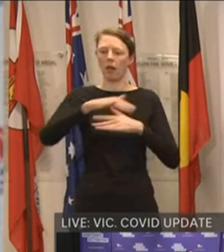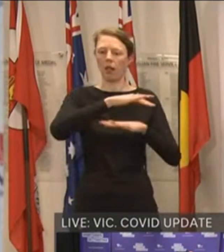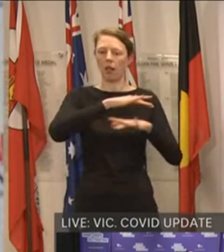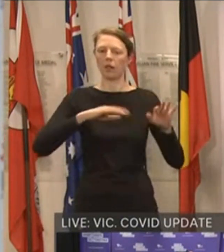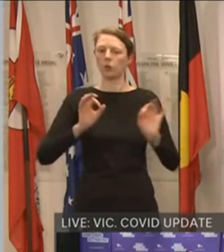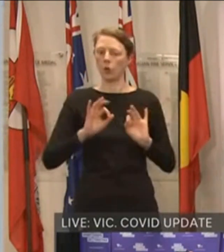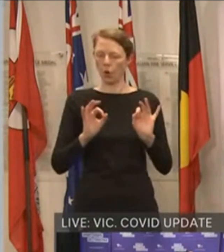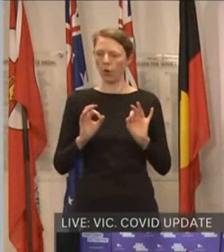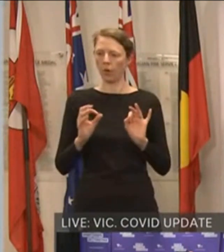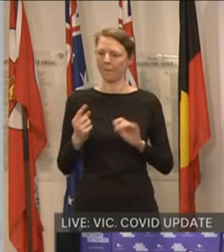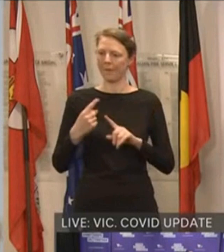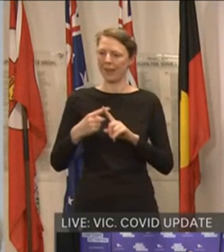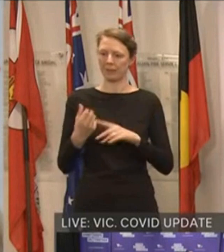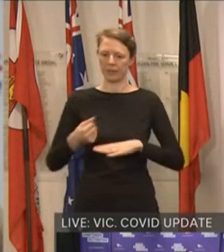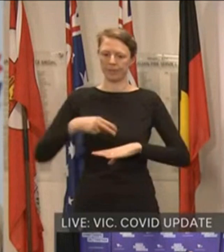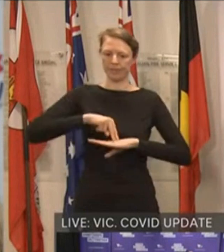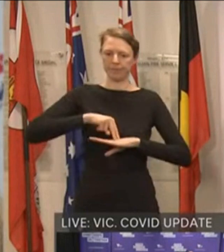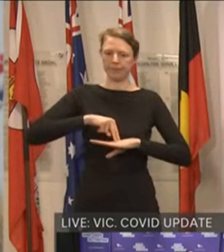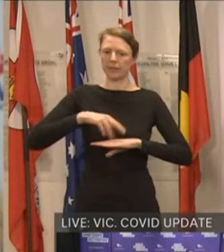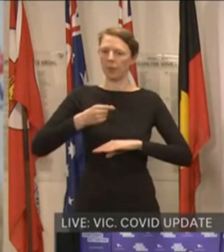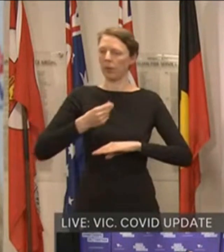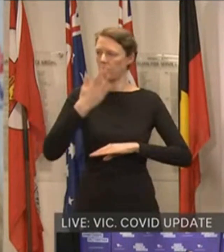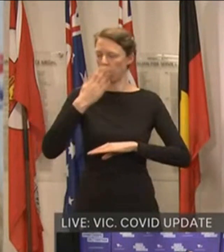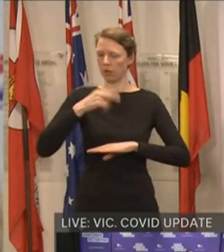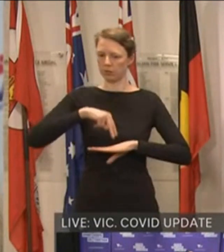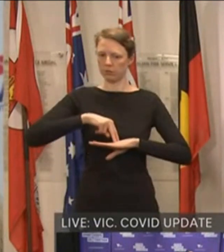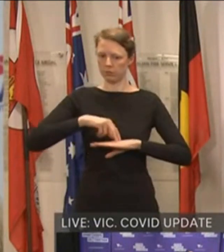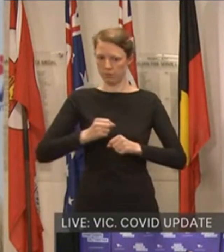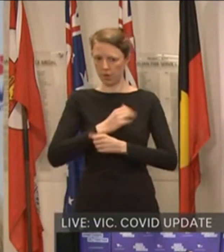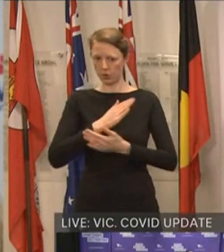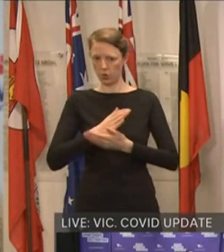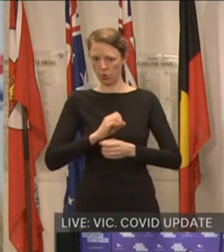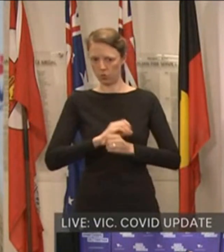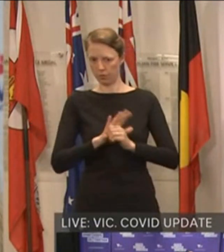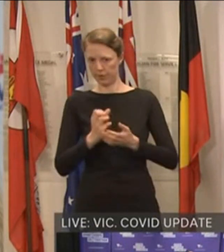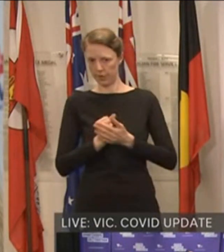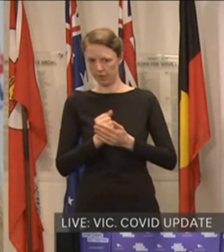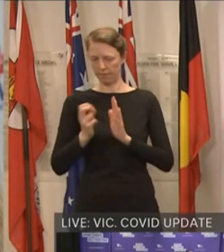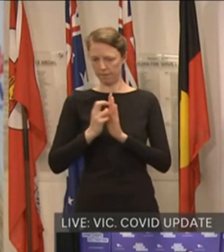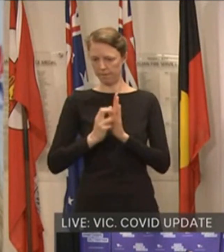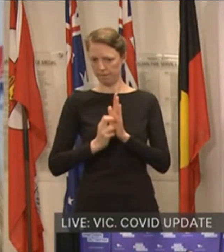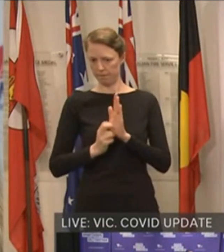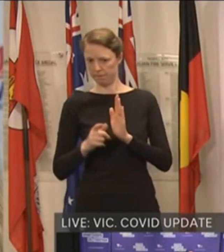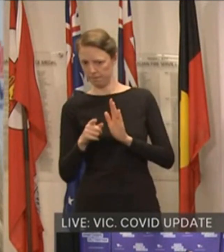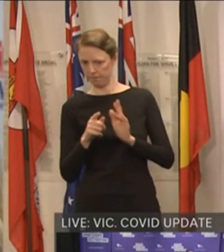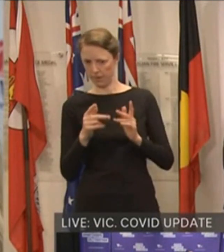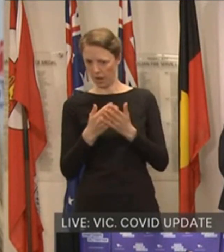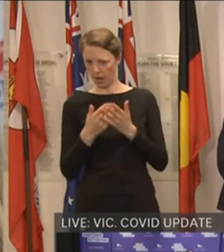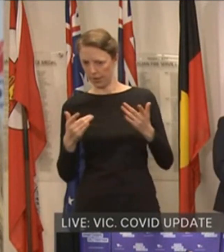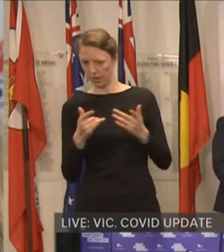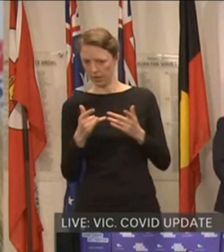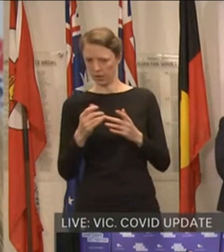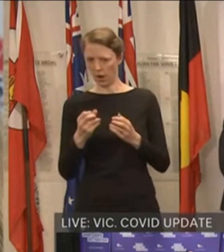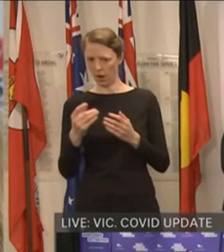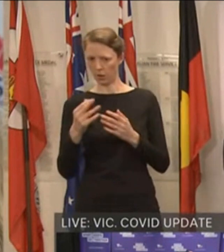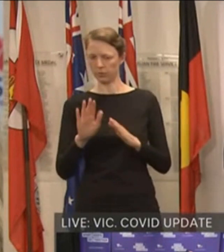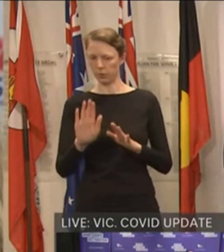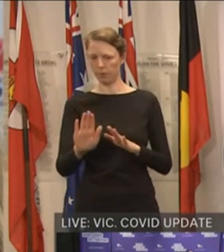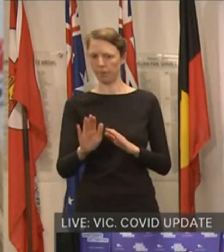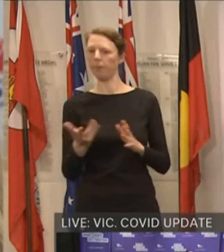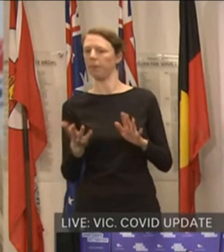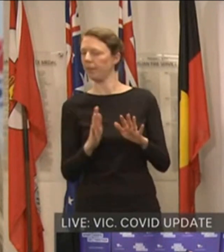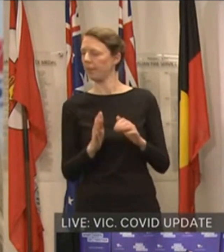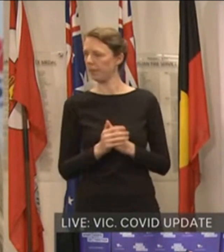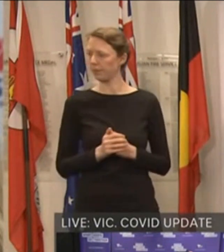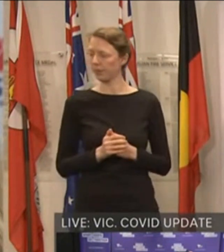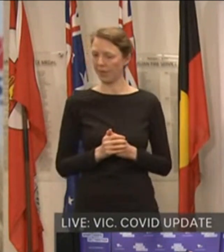into New South Wales from Victoria under the exemptions that are in place right now? And also with contact tracing for those people under exemptions, how do we trace if